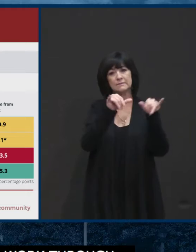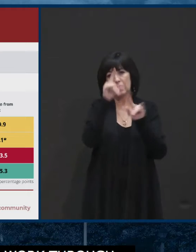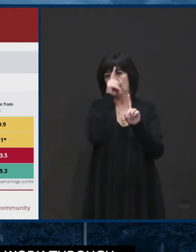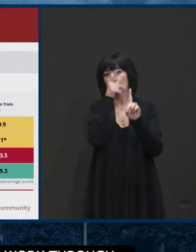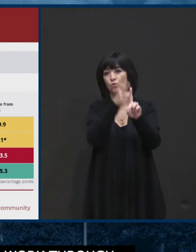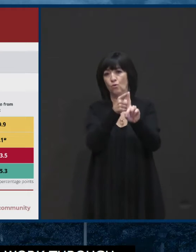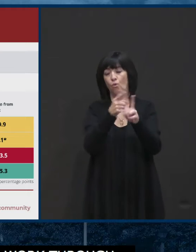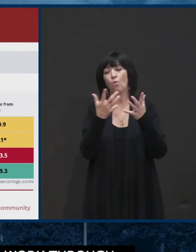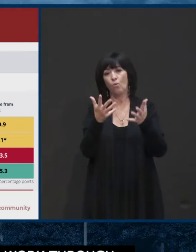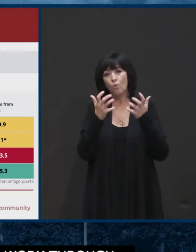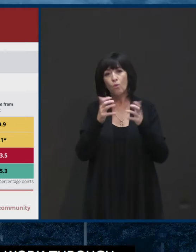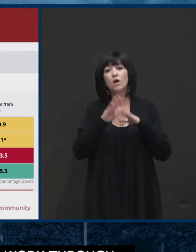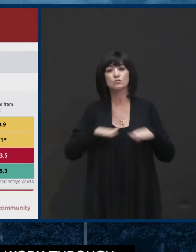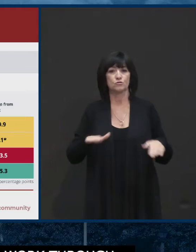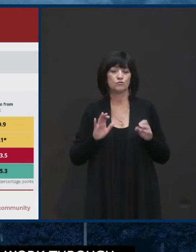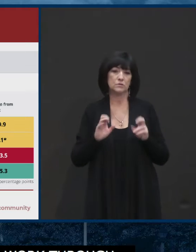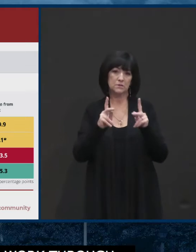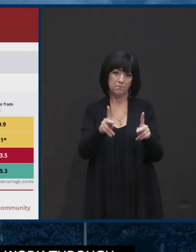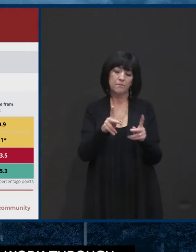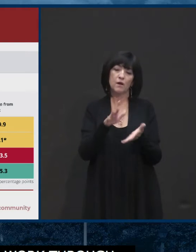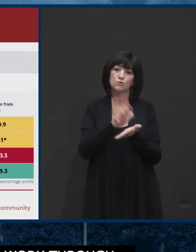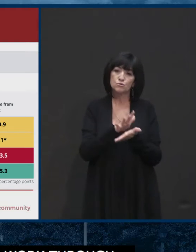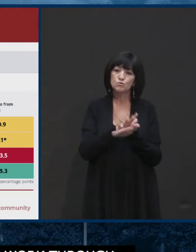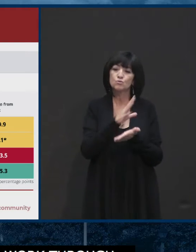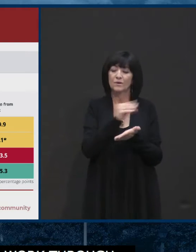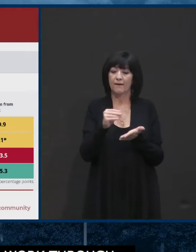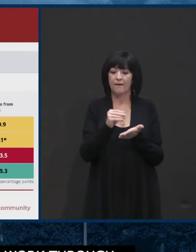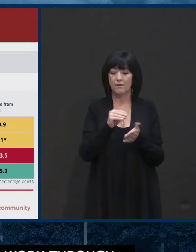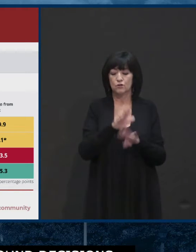as possible and as safely as possible.